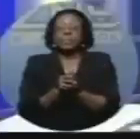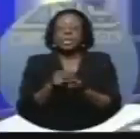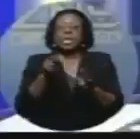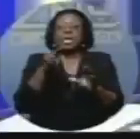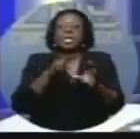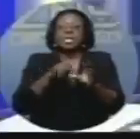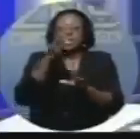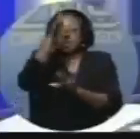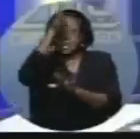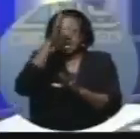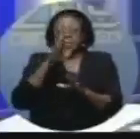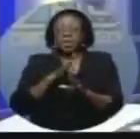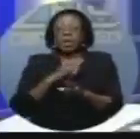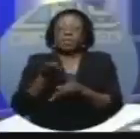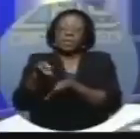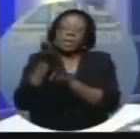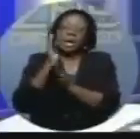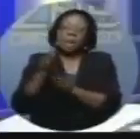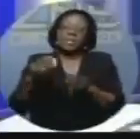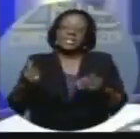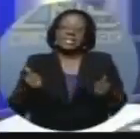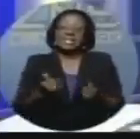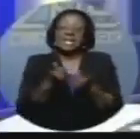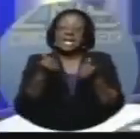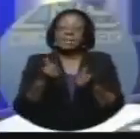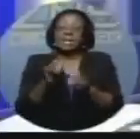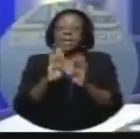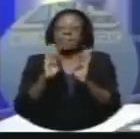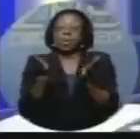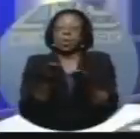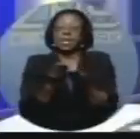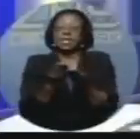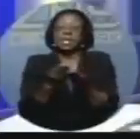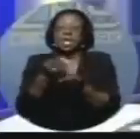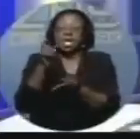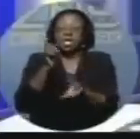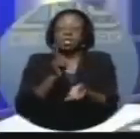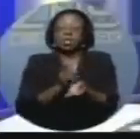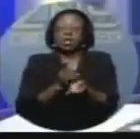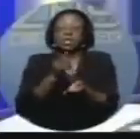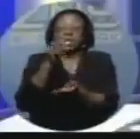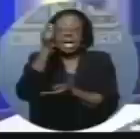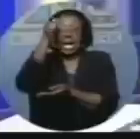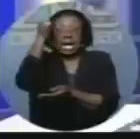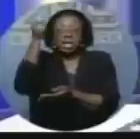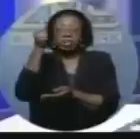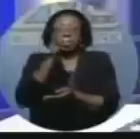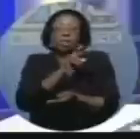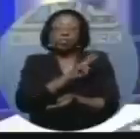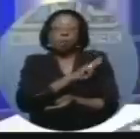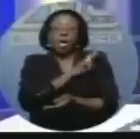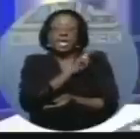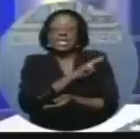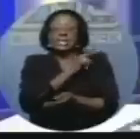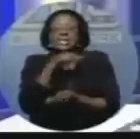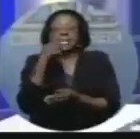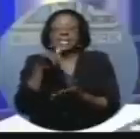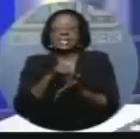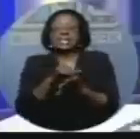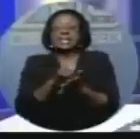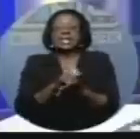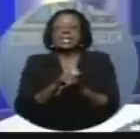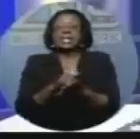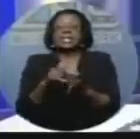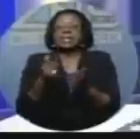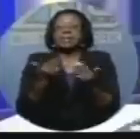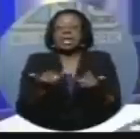Chairman of the Bahamas Gaming Board, Dr. Andre Rollins, issued a statement today on the upcoming referendum. Dr. Rollins noted that our existing